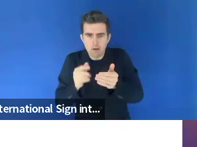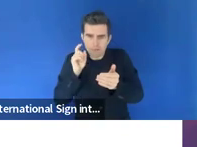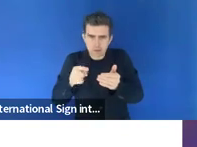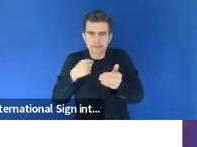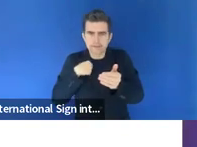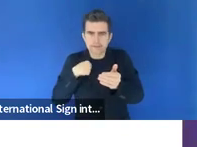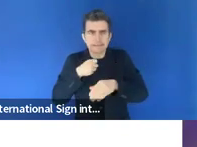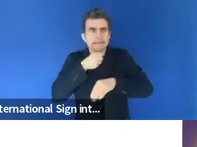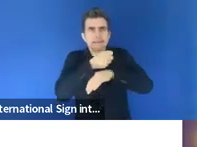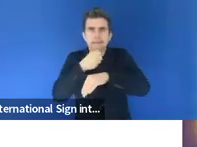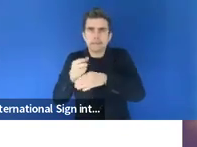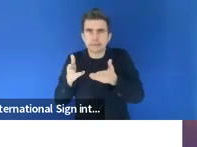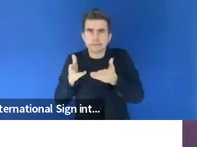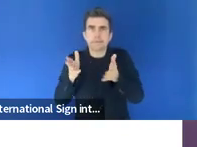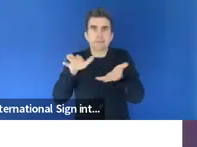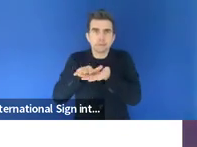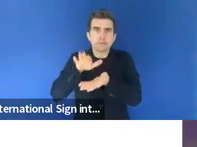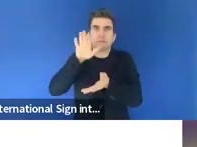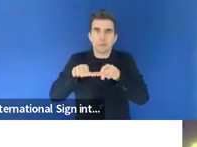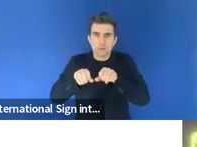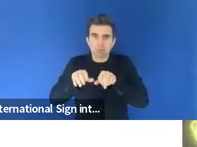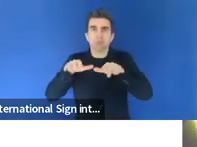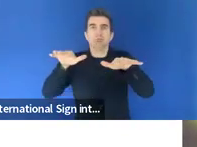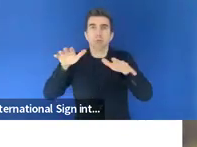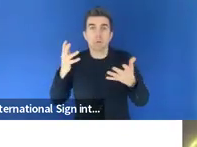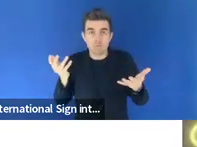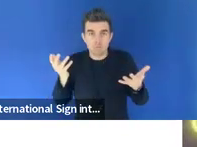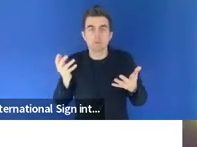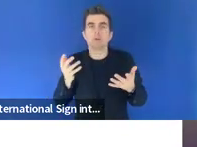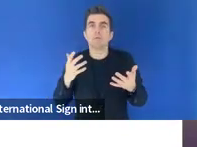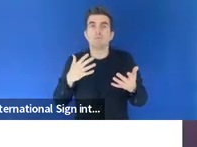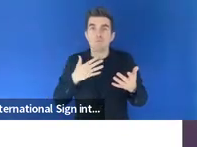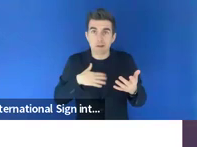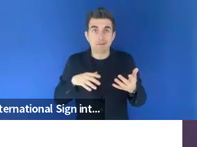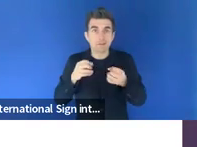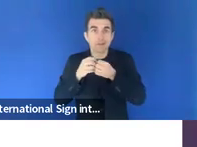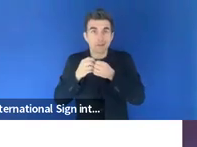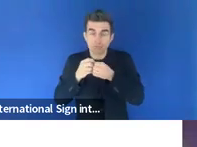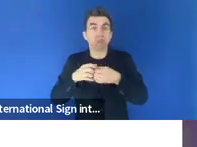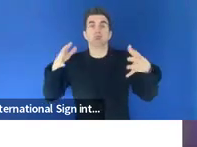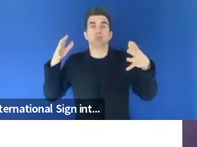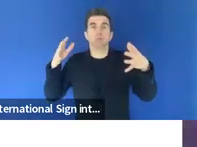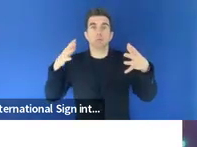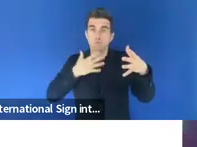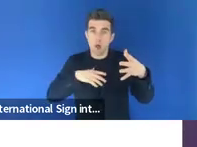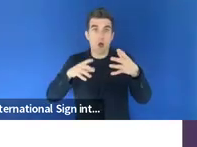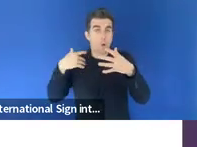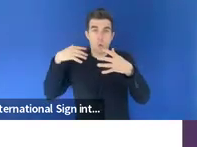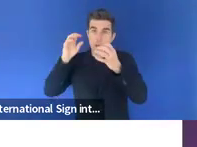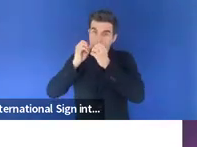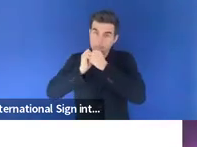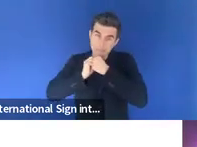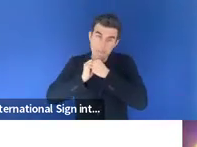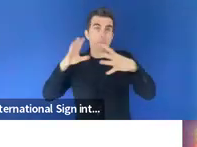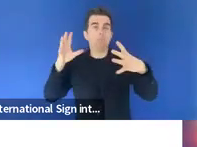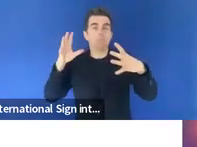They want to grow, but you can actually grow too quickly. And if you don't have enough resources or planning, it